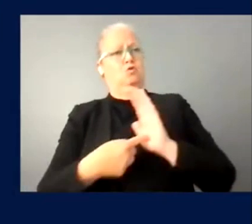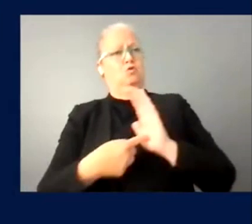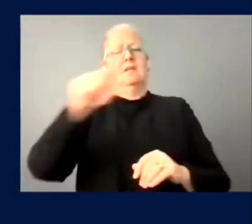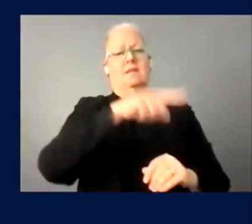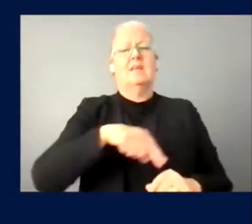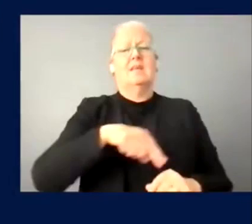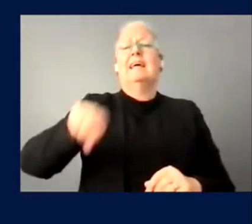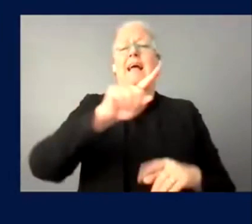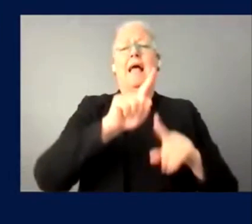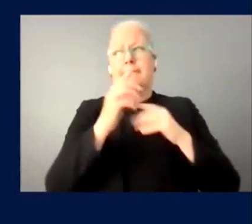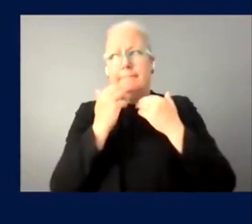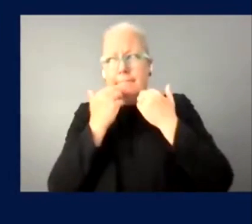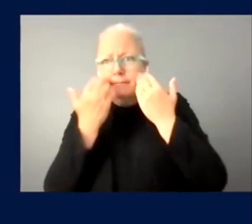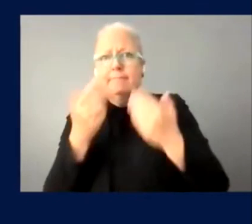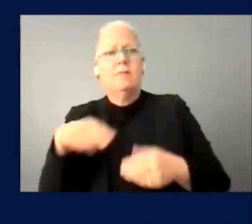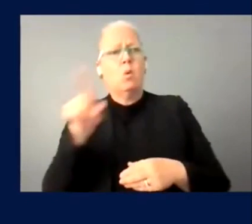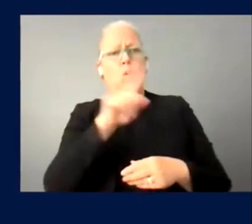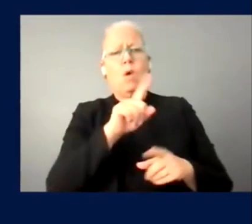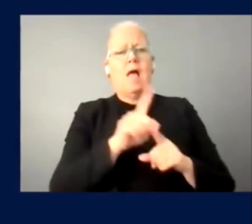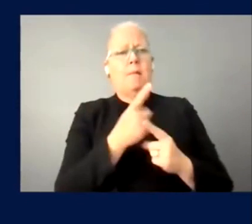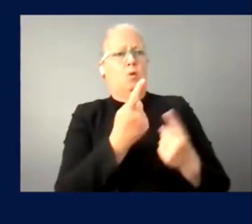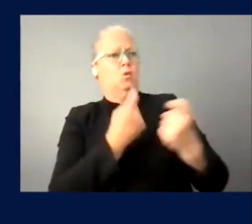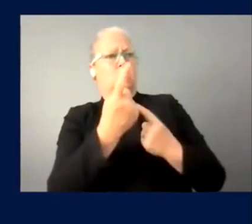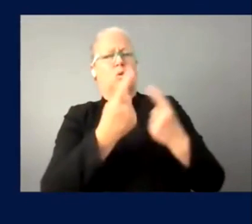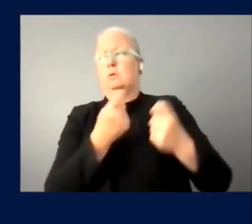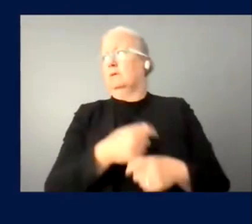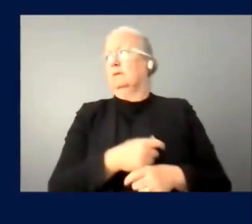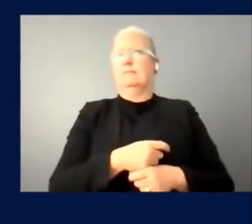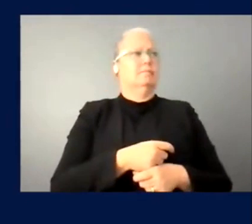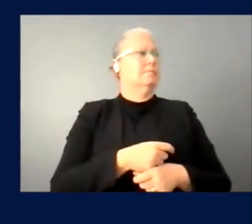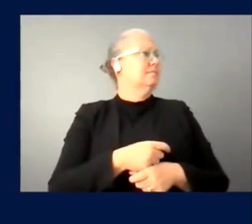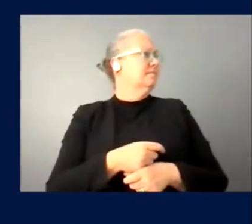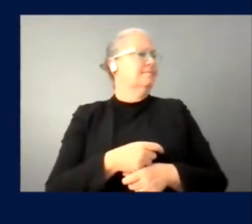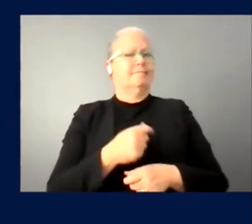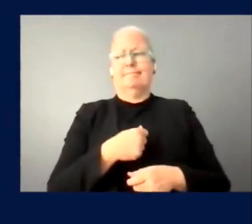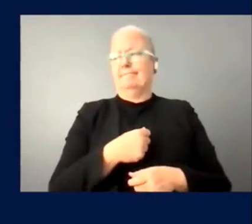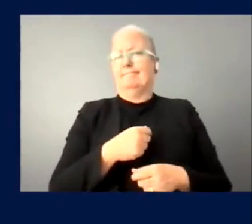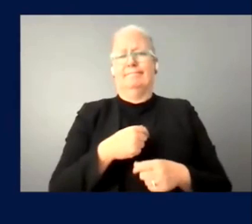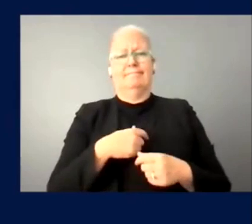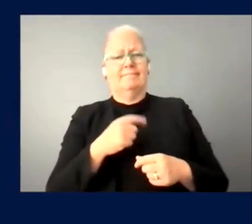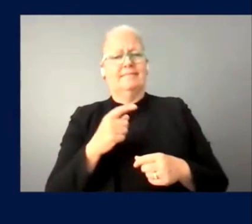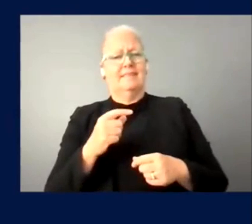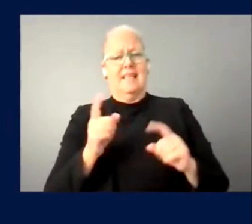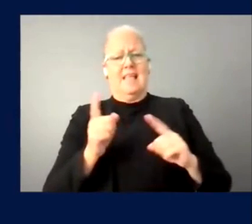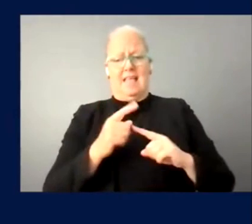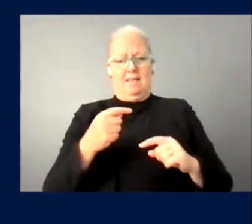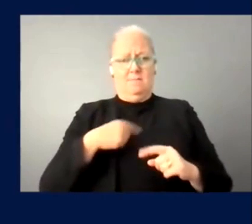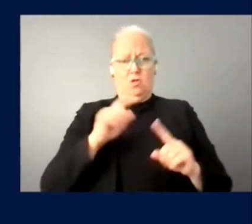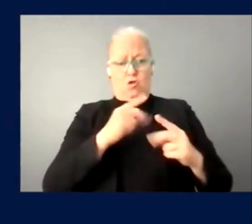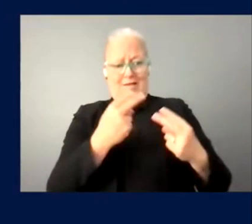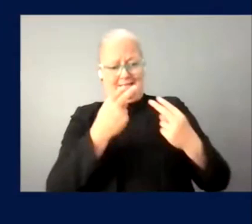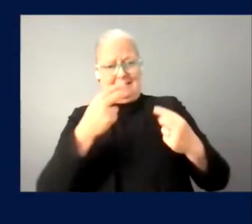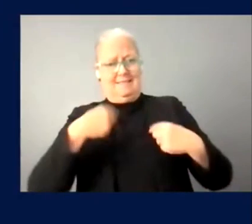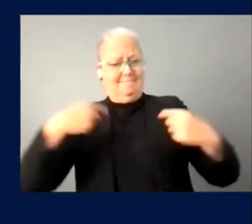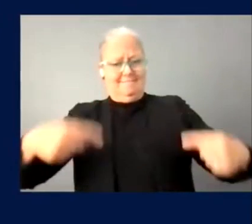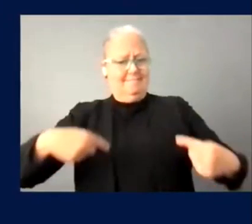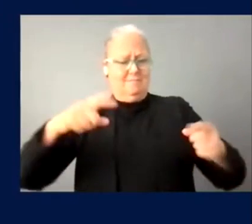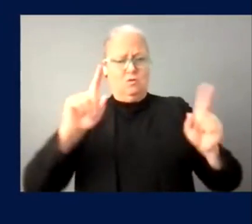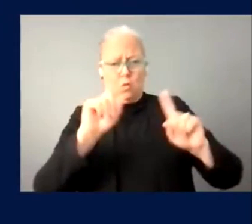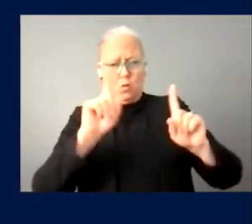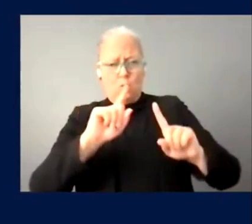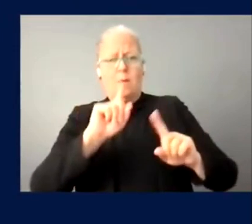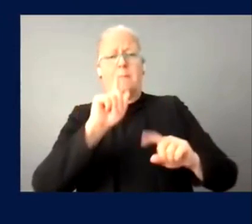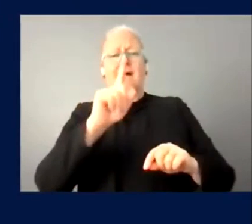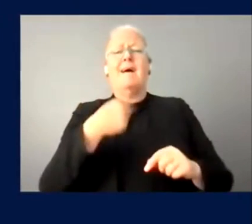intrusive questions that you often face when using services as a non-visibly disabled person. And whilst these are amazing